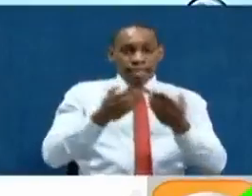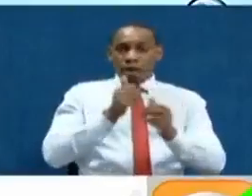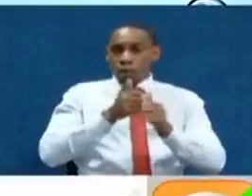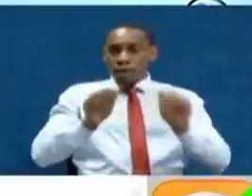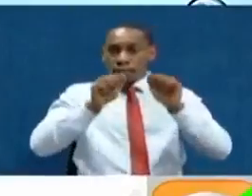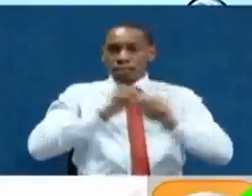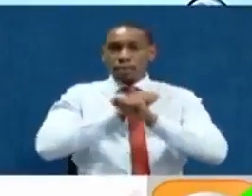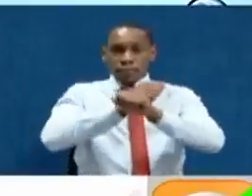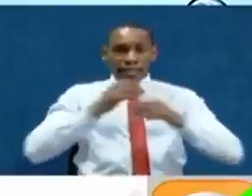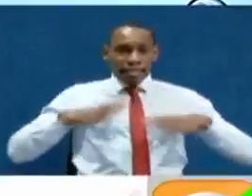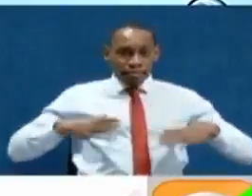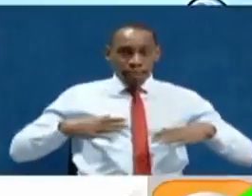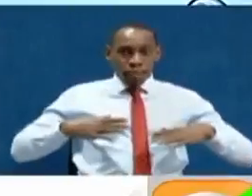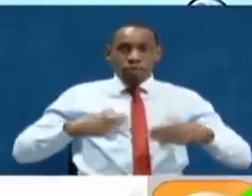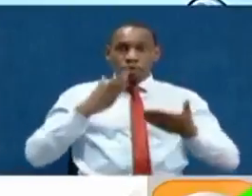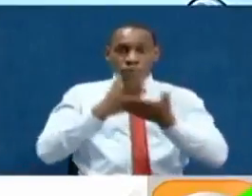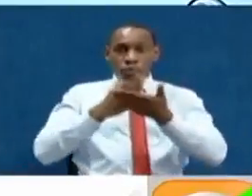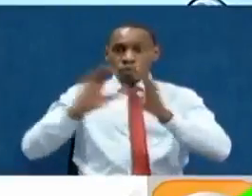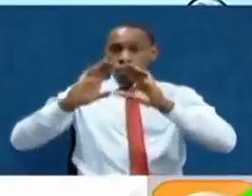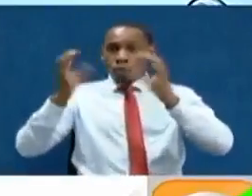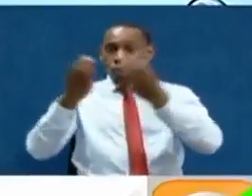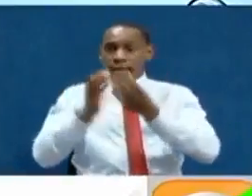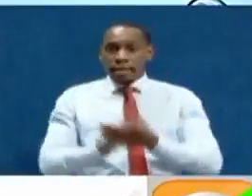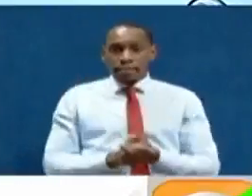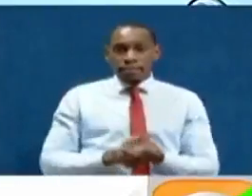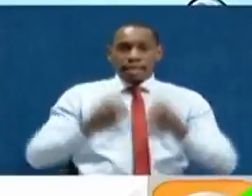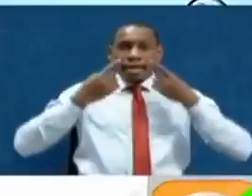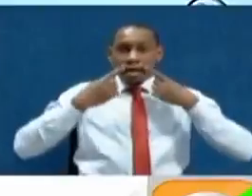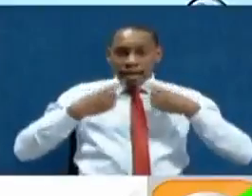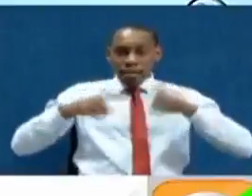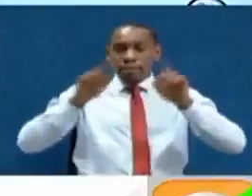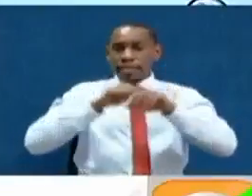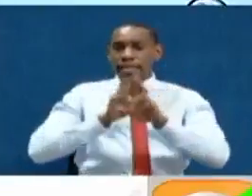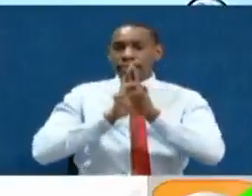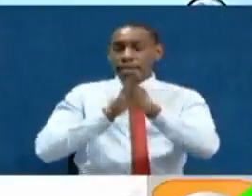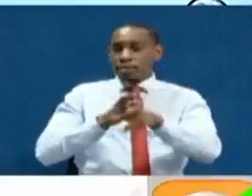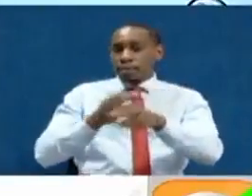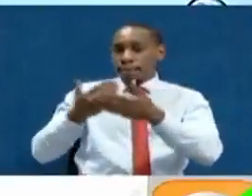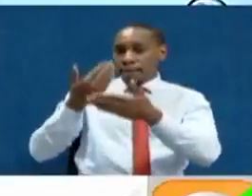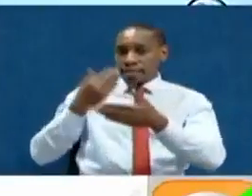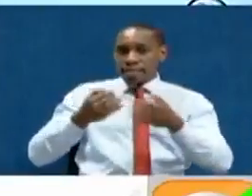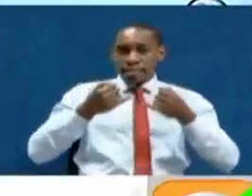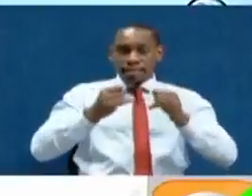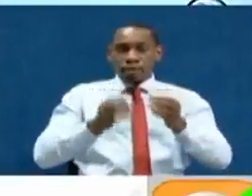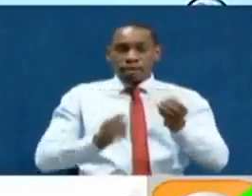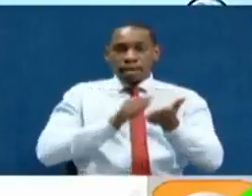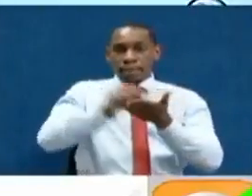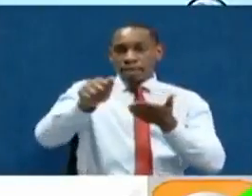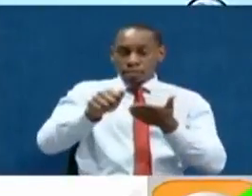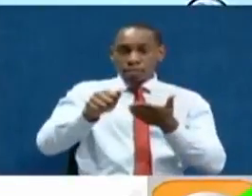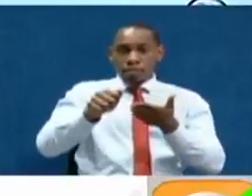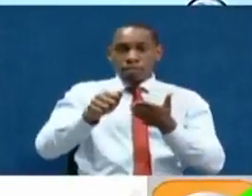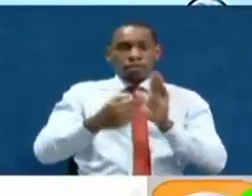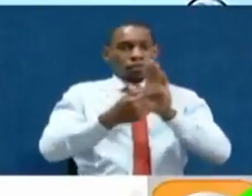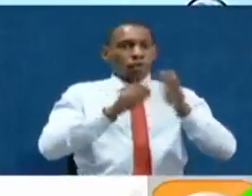it protects people in the real world. Now, the announcement came as the results from an earlier trial published in a reputable